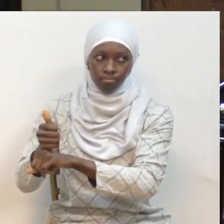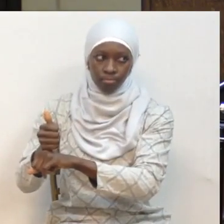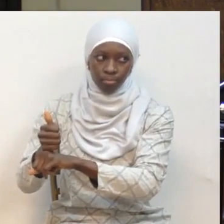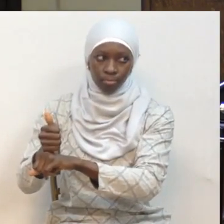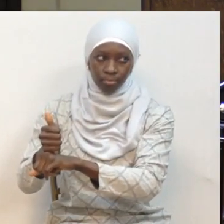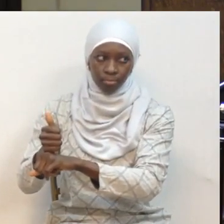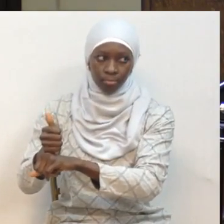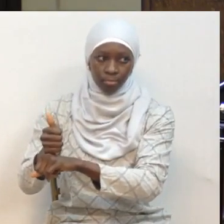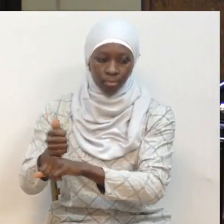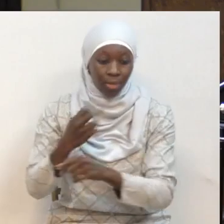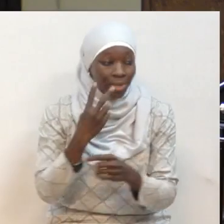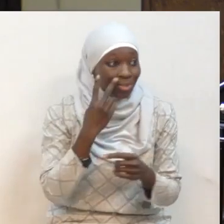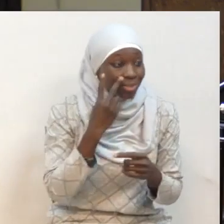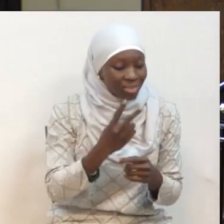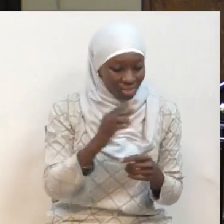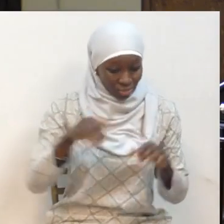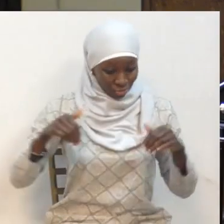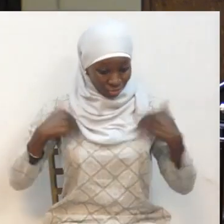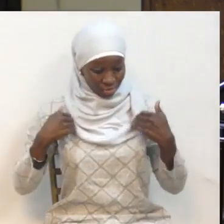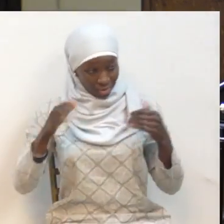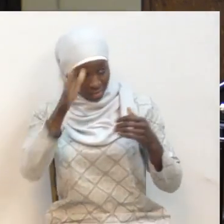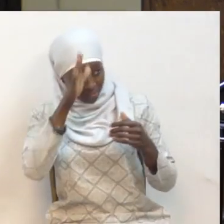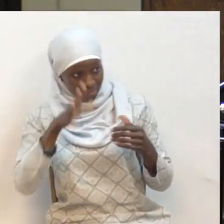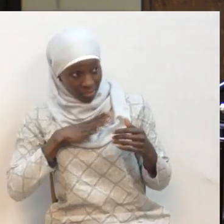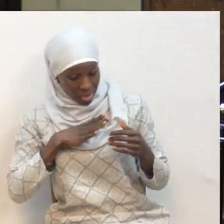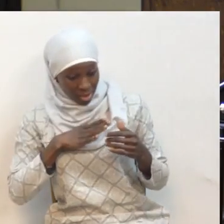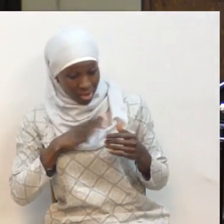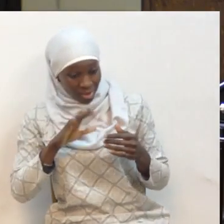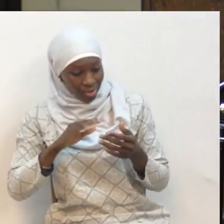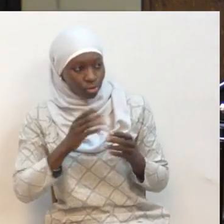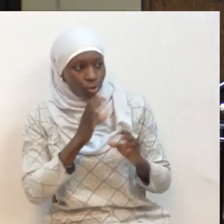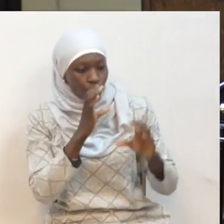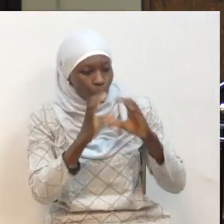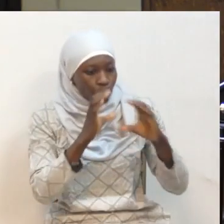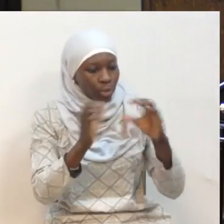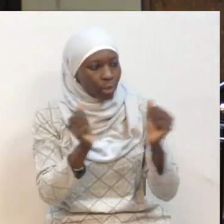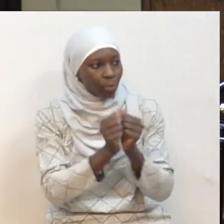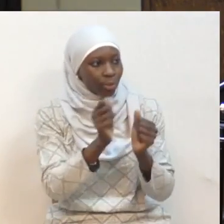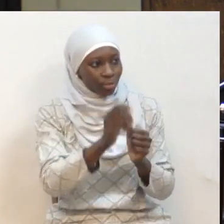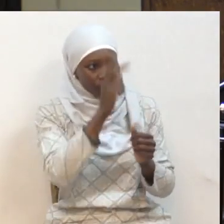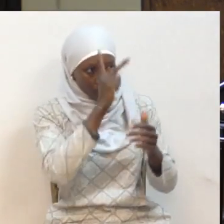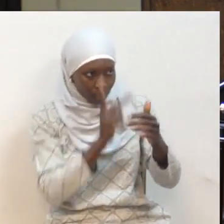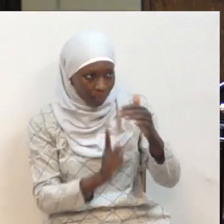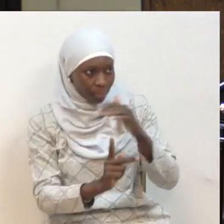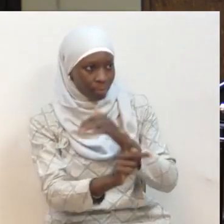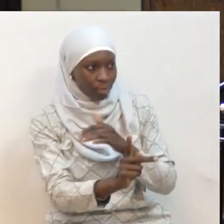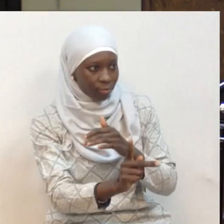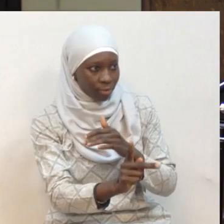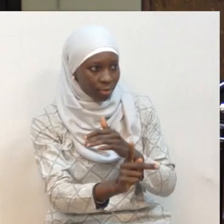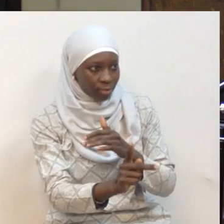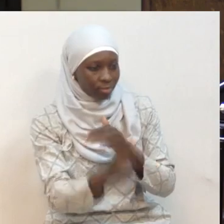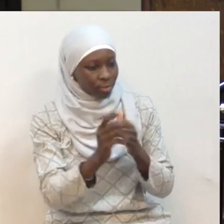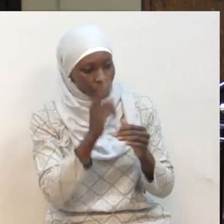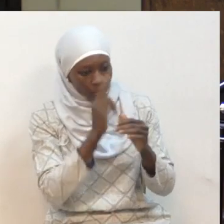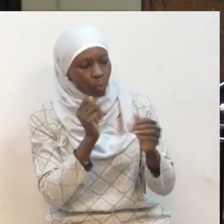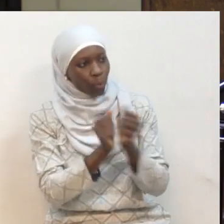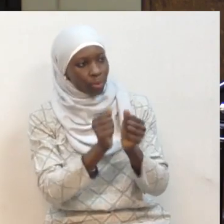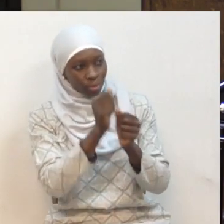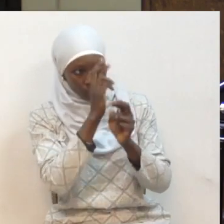Prophet after he made sure that the matter is open for consultation. It's not a matter of